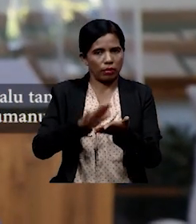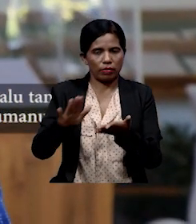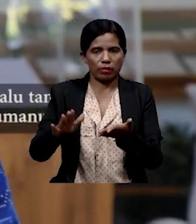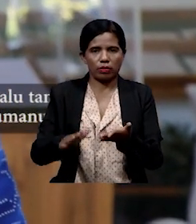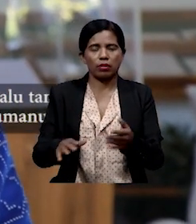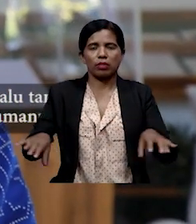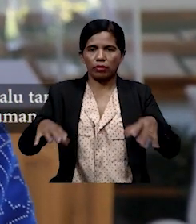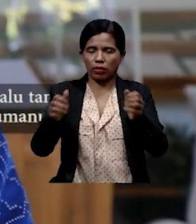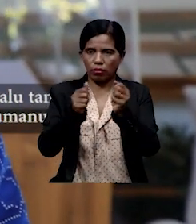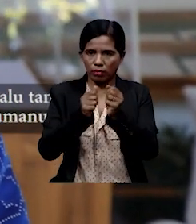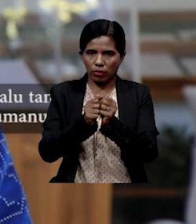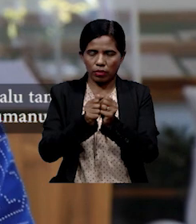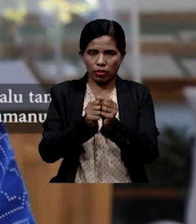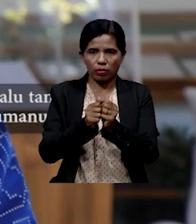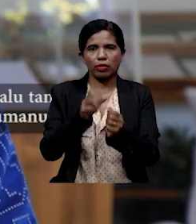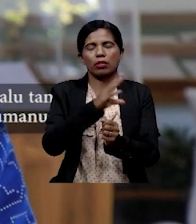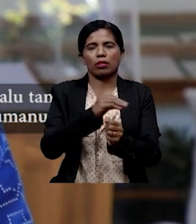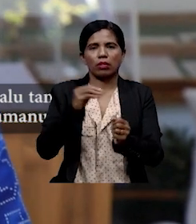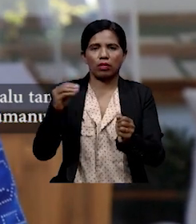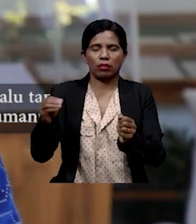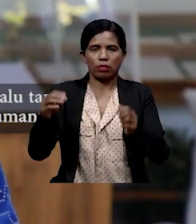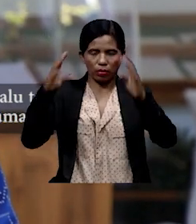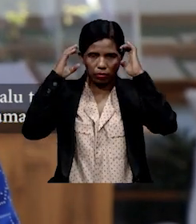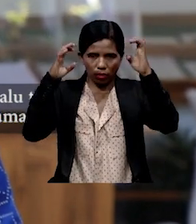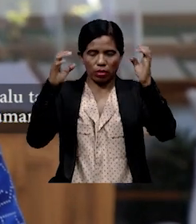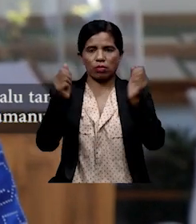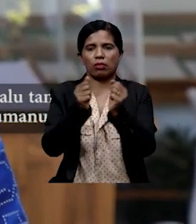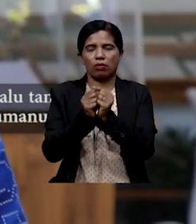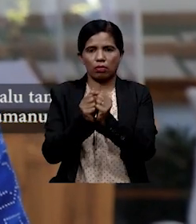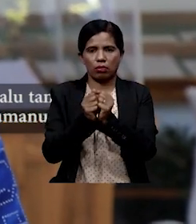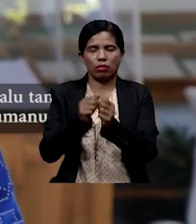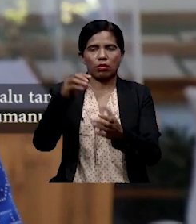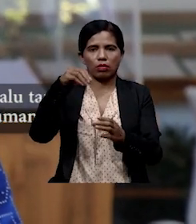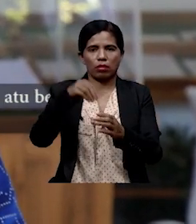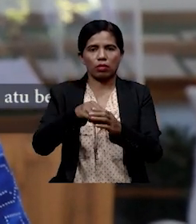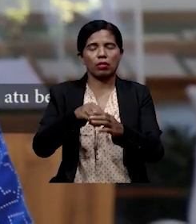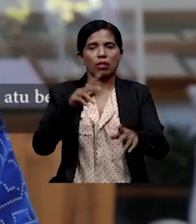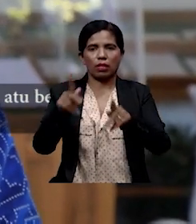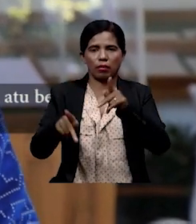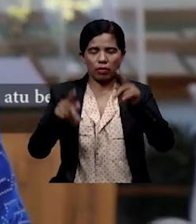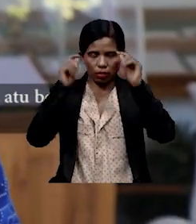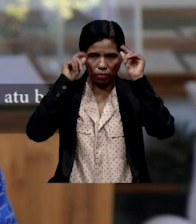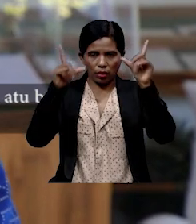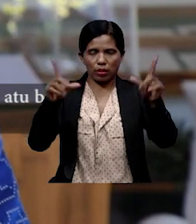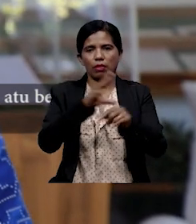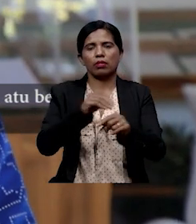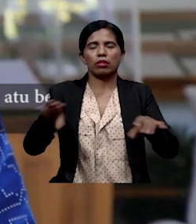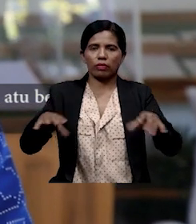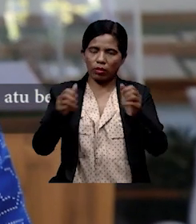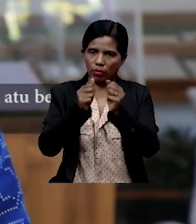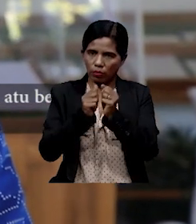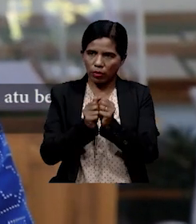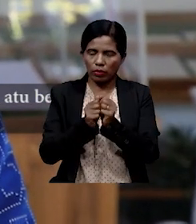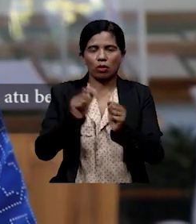Together, water and sanitation and education will invest in the human capital of Timor-Leste, which together with the government